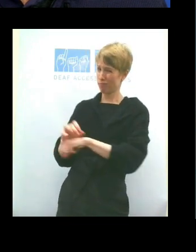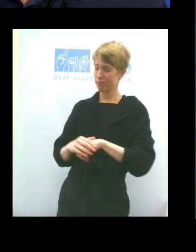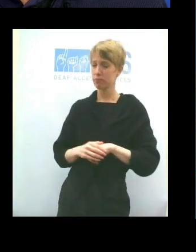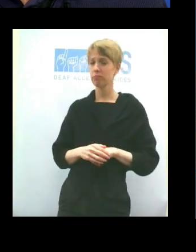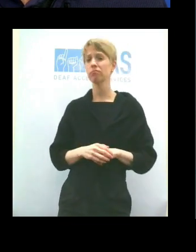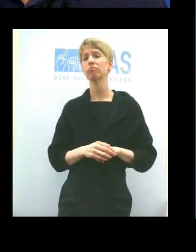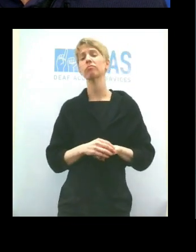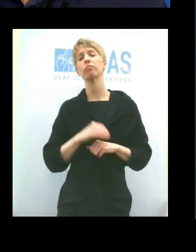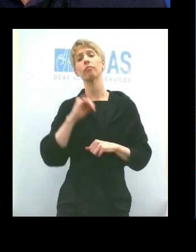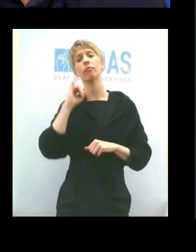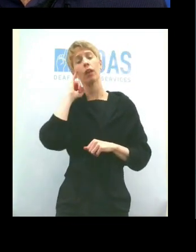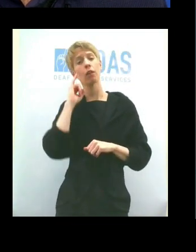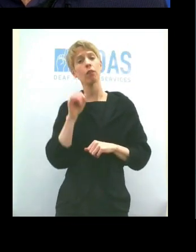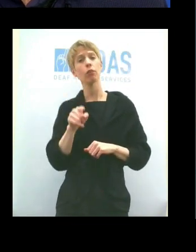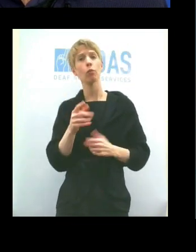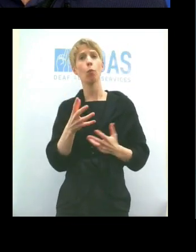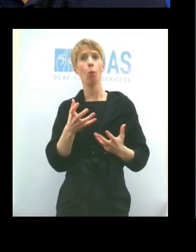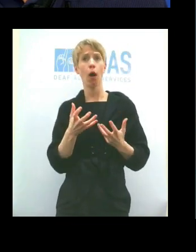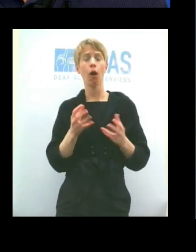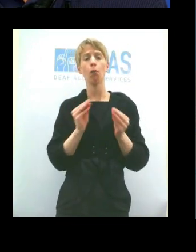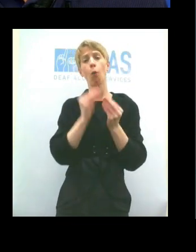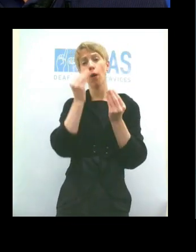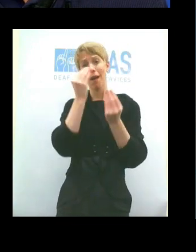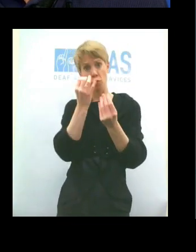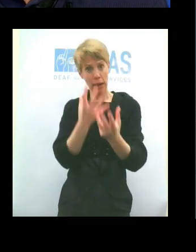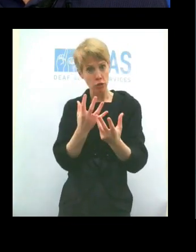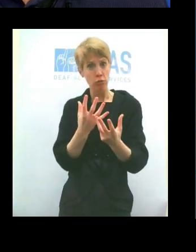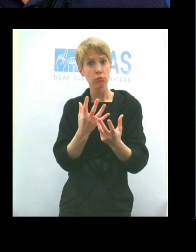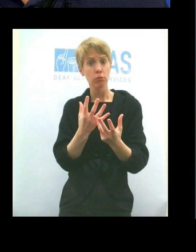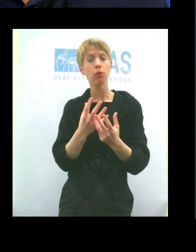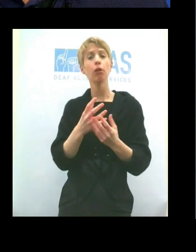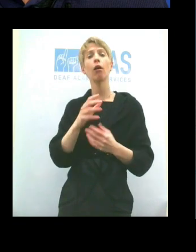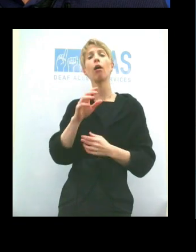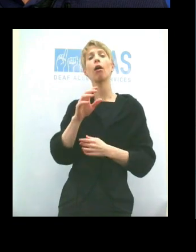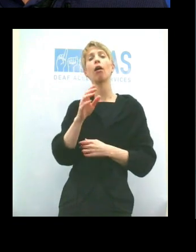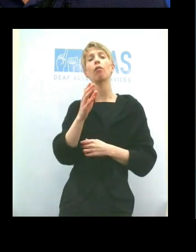to reopen the various regions in New York State, go to